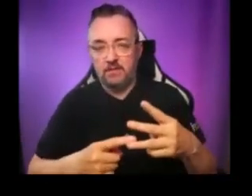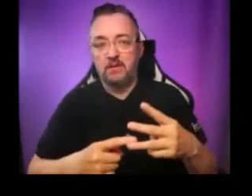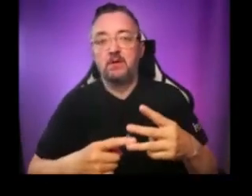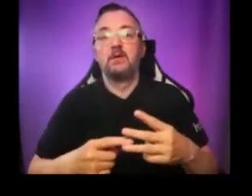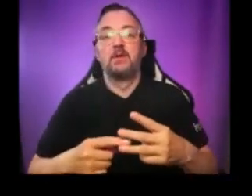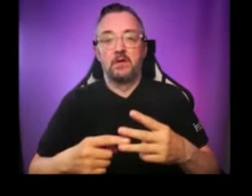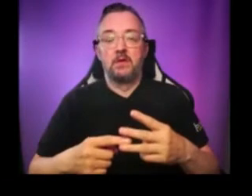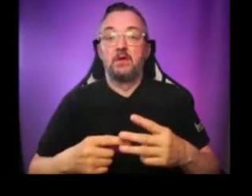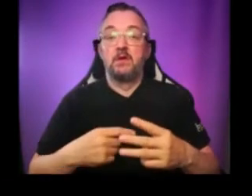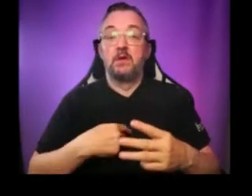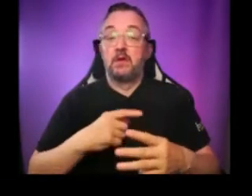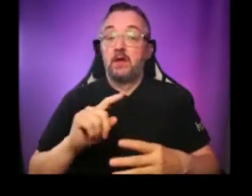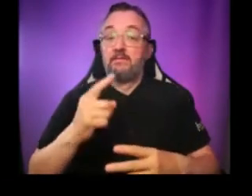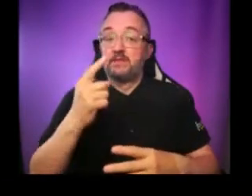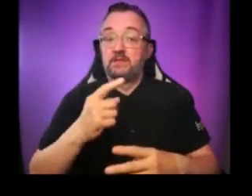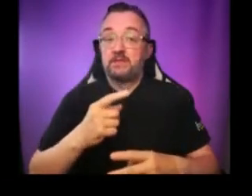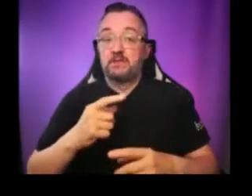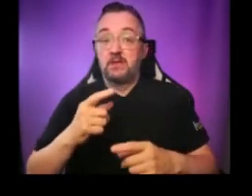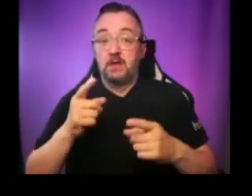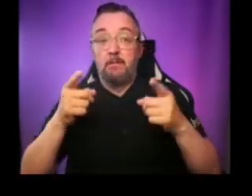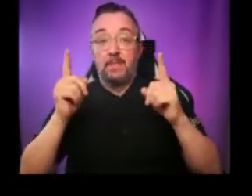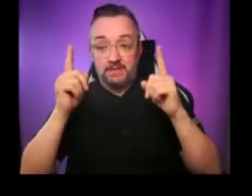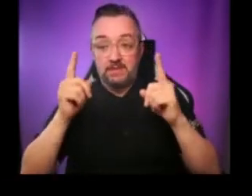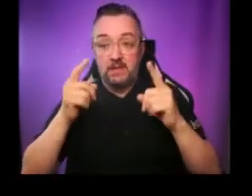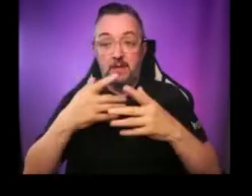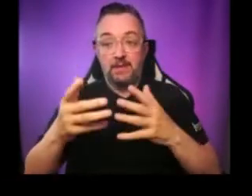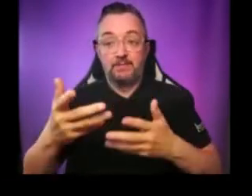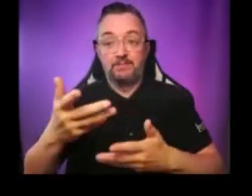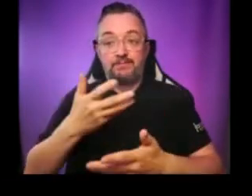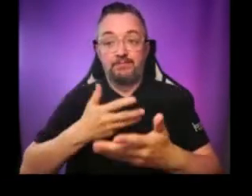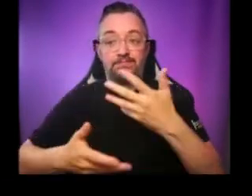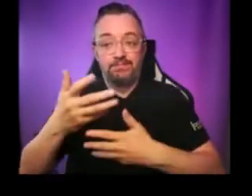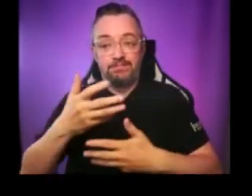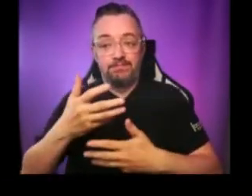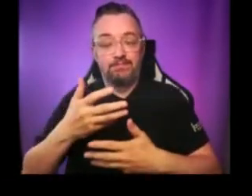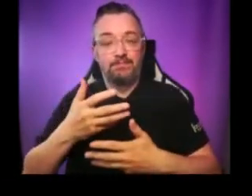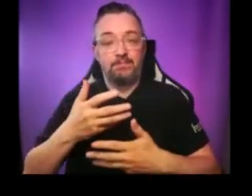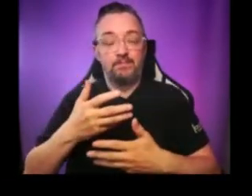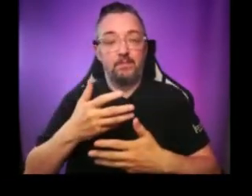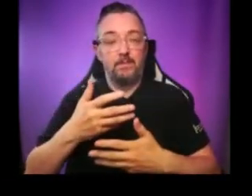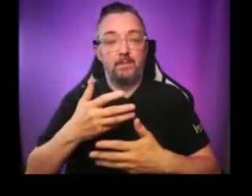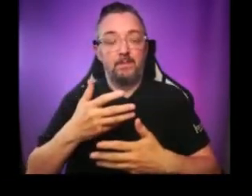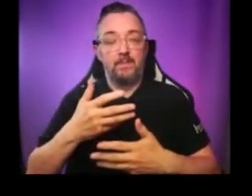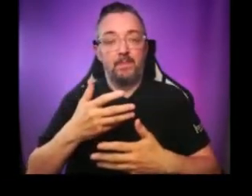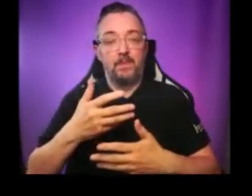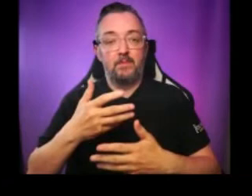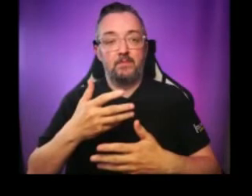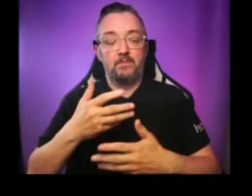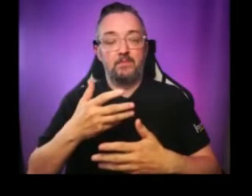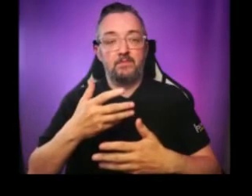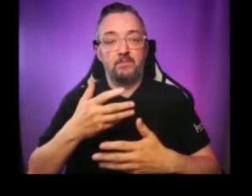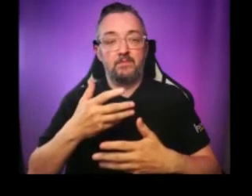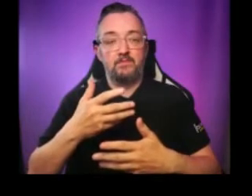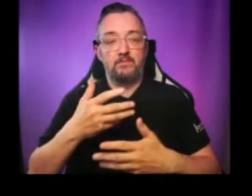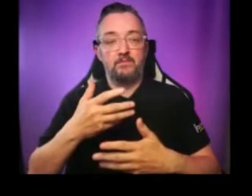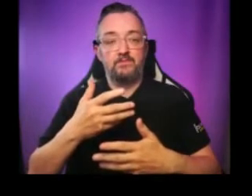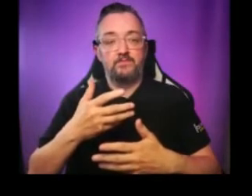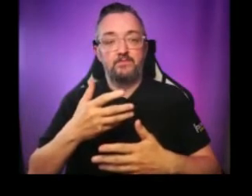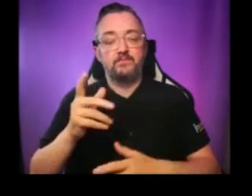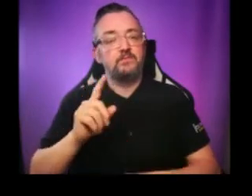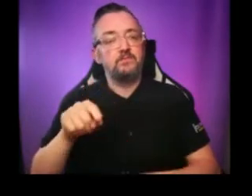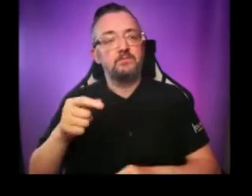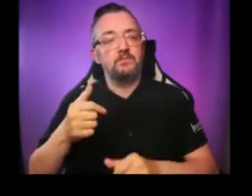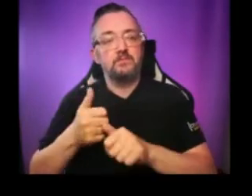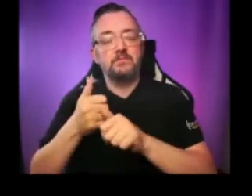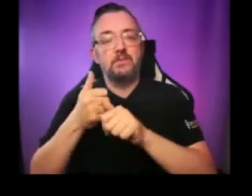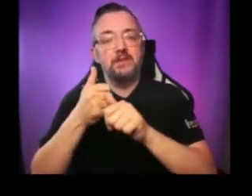able to receive from the First Minister and subsequently from many other Scottish Government officials and indeed sort of colleagues, the support